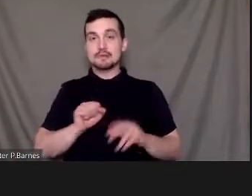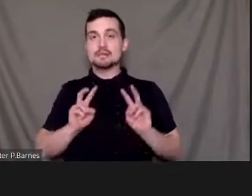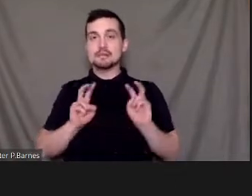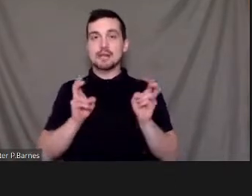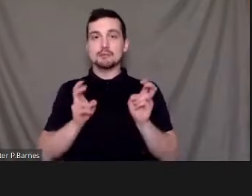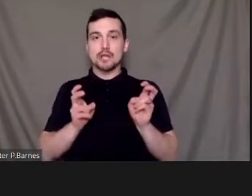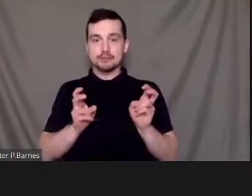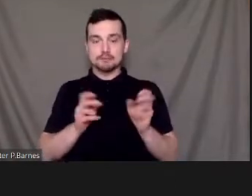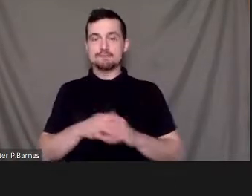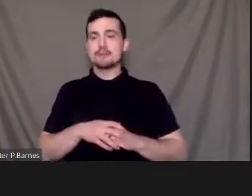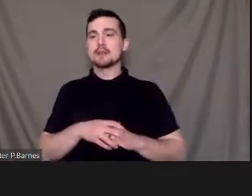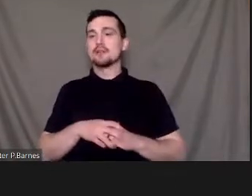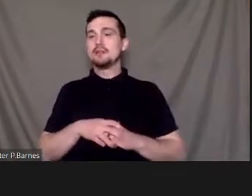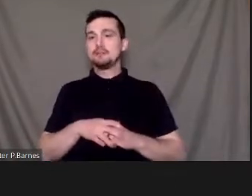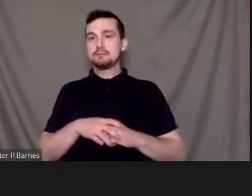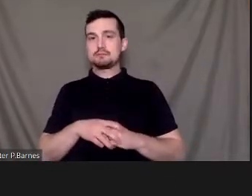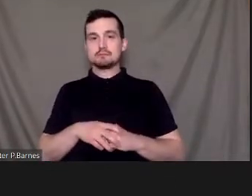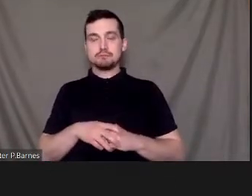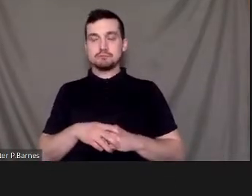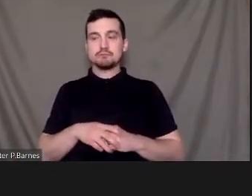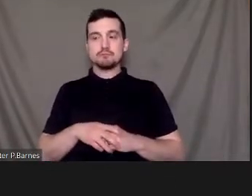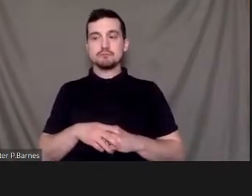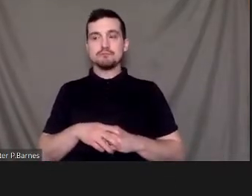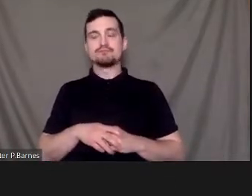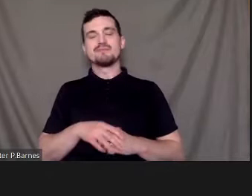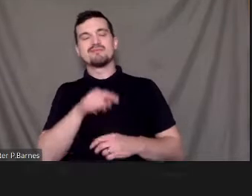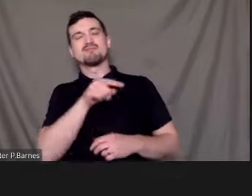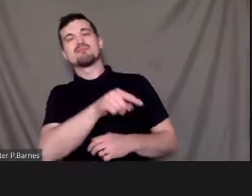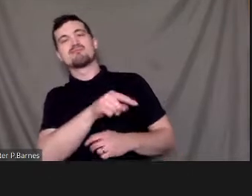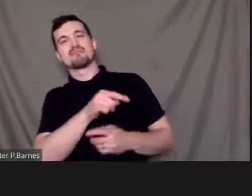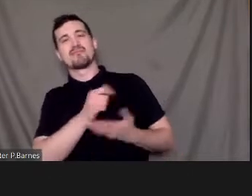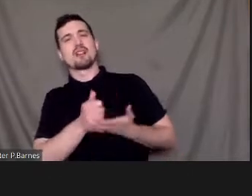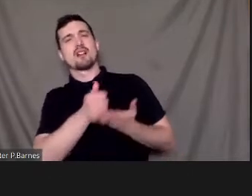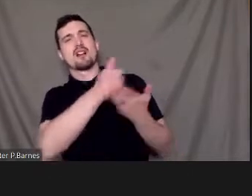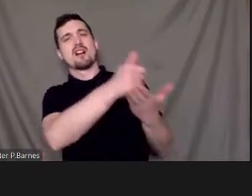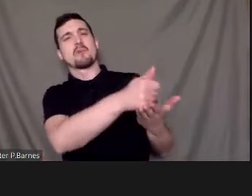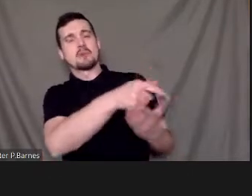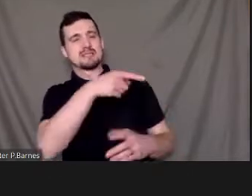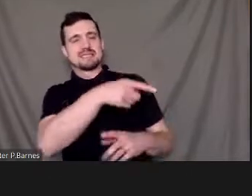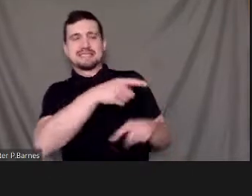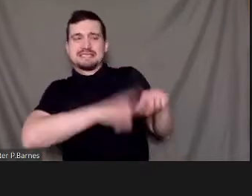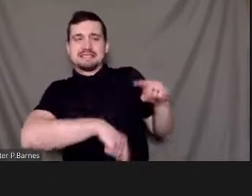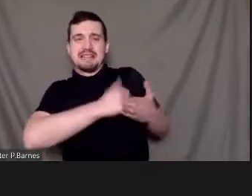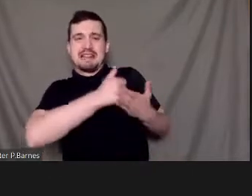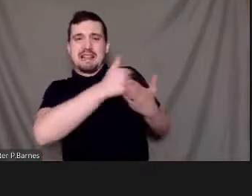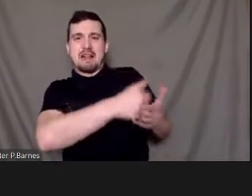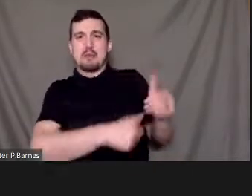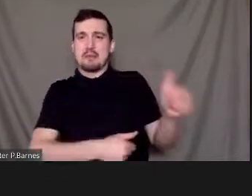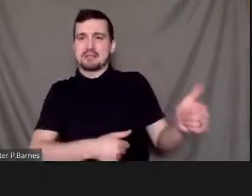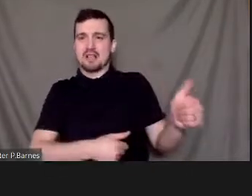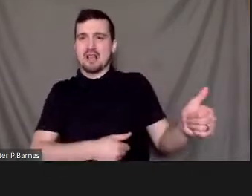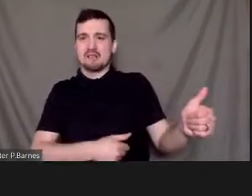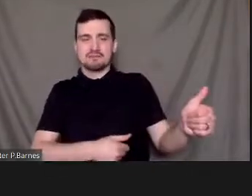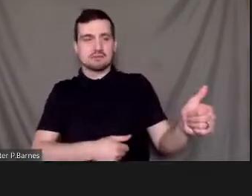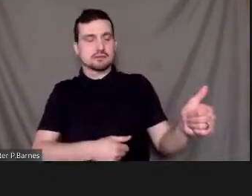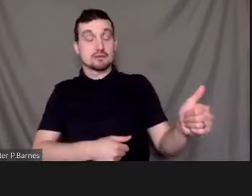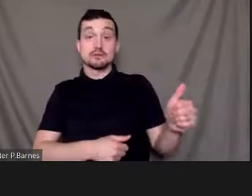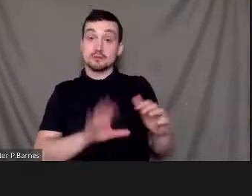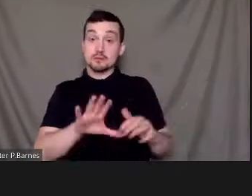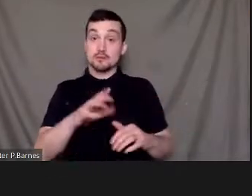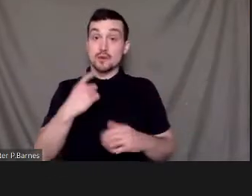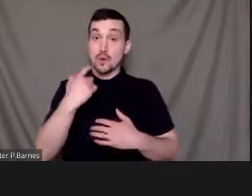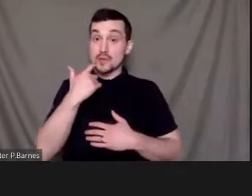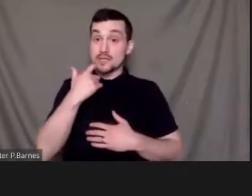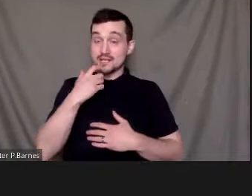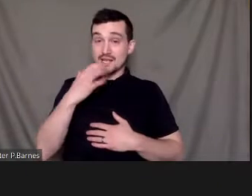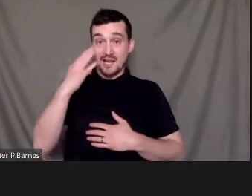is to help us because we cannot help ourselves. Even recently, with someone that I have